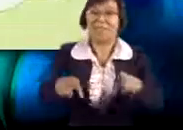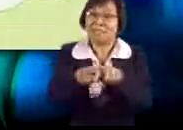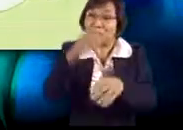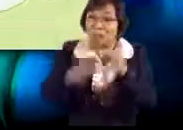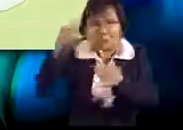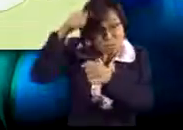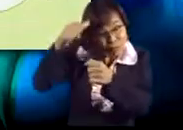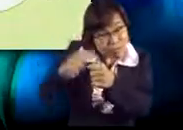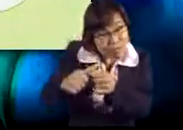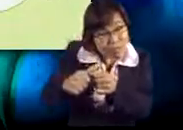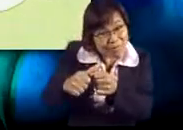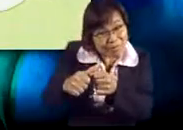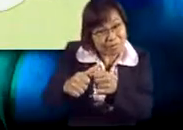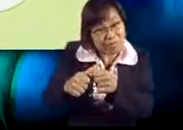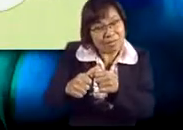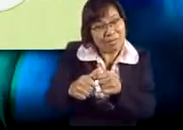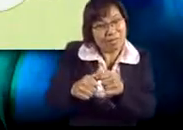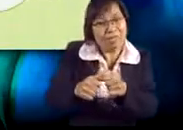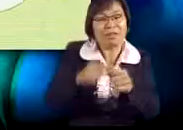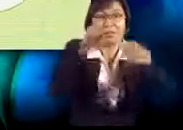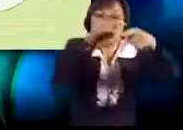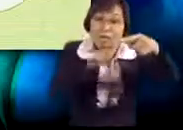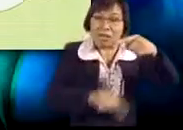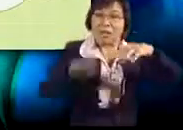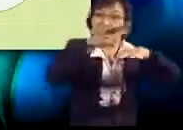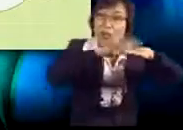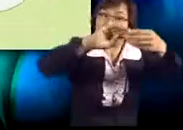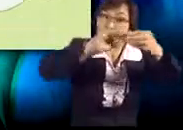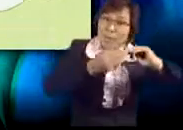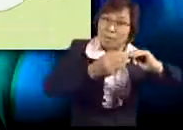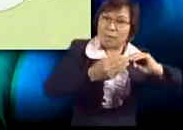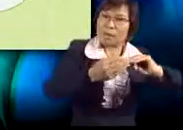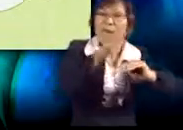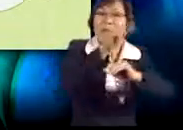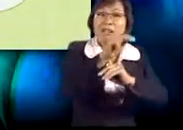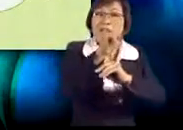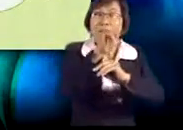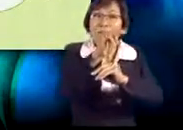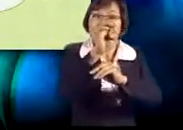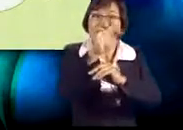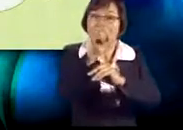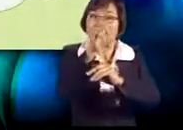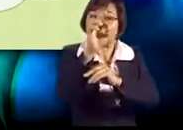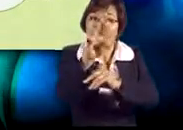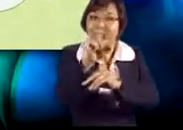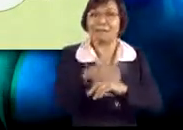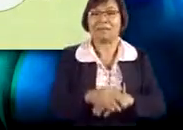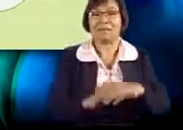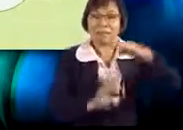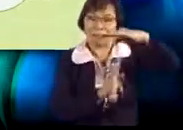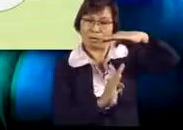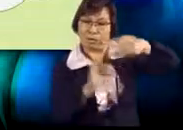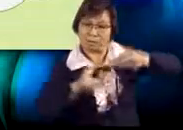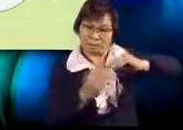Also, if you remember, in a fraction, the top number is called the numerator,